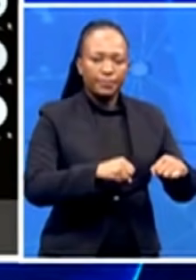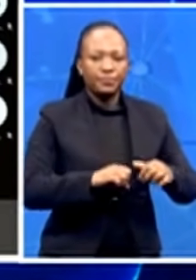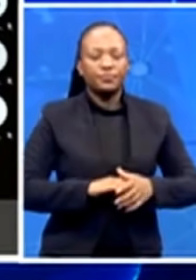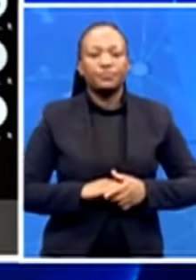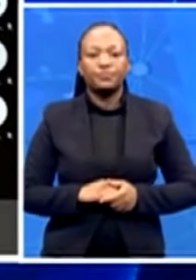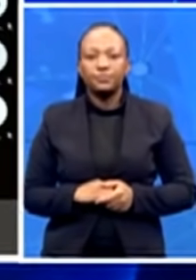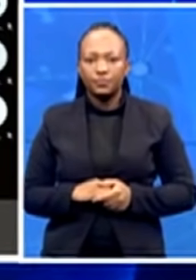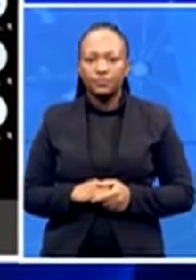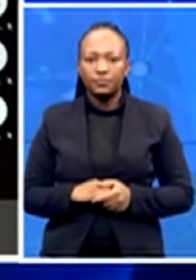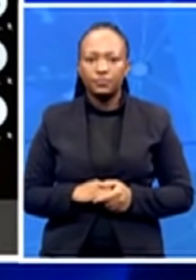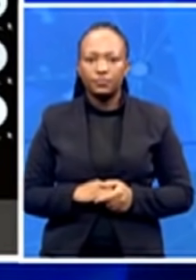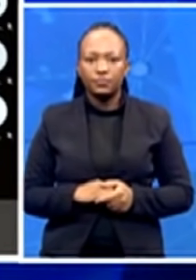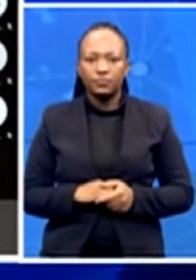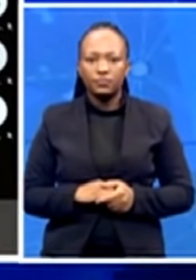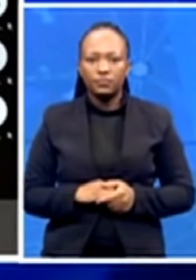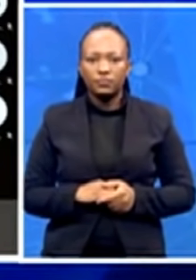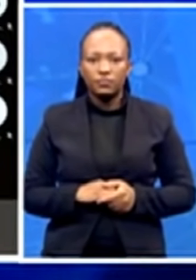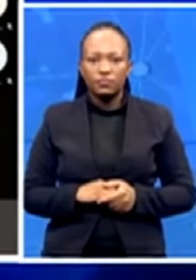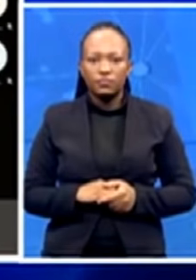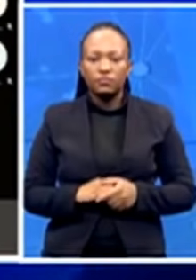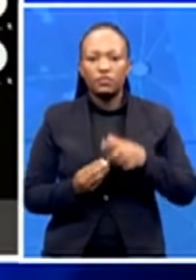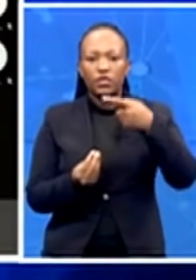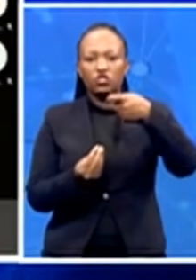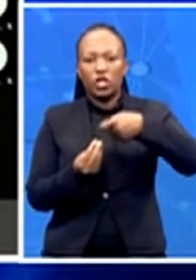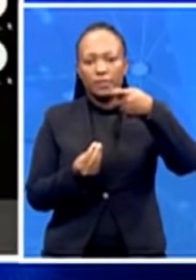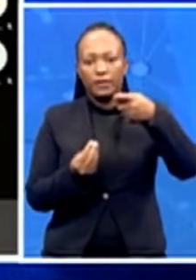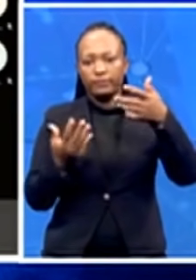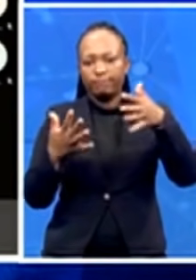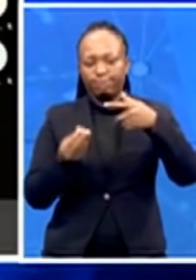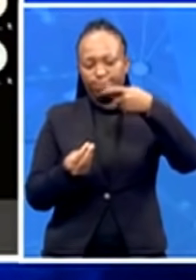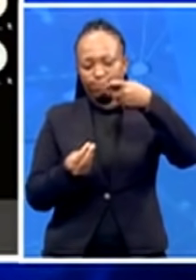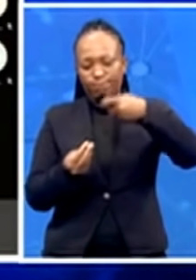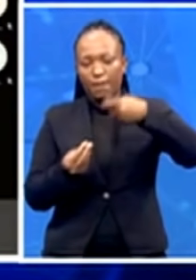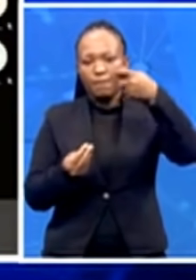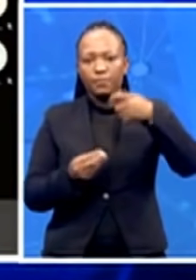The judgment is handed down. As the court pleases.